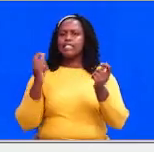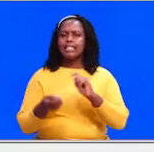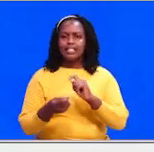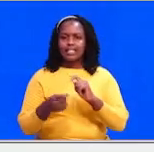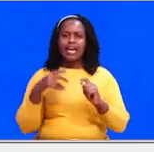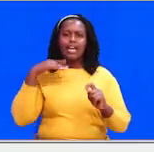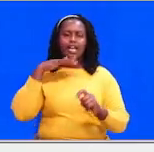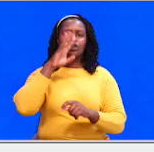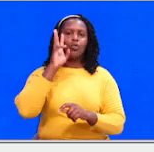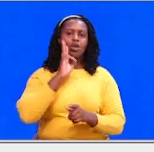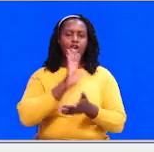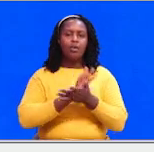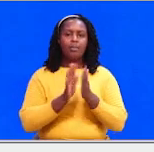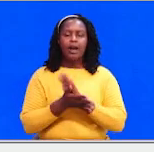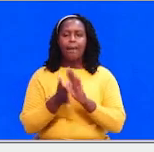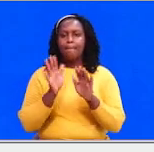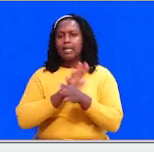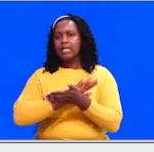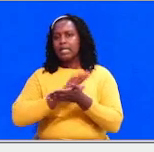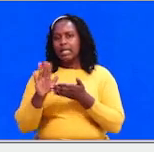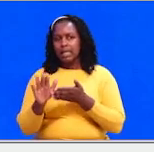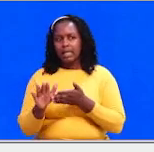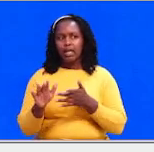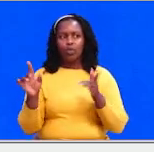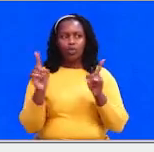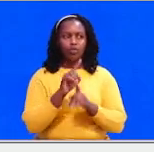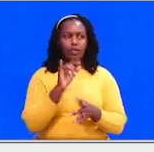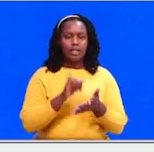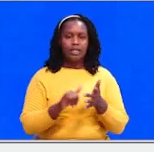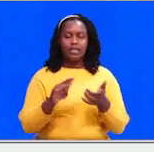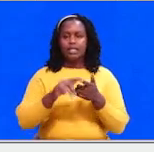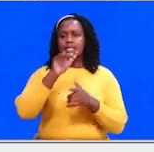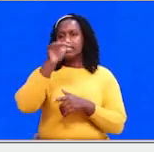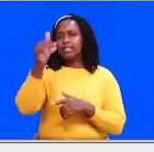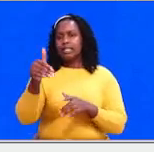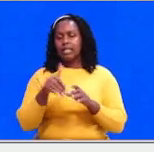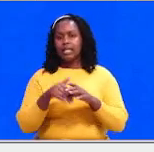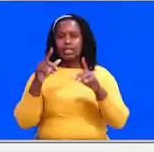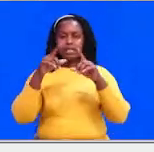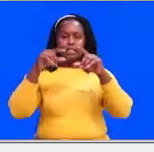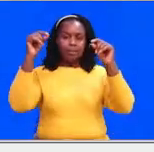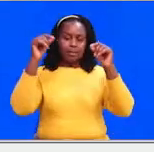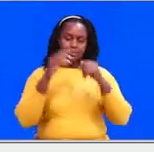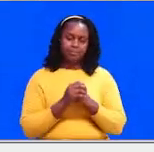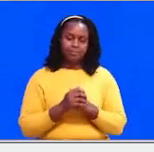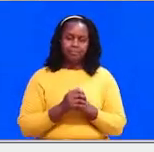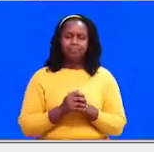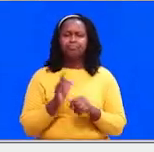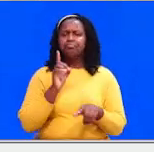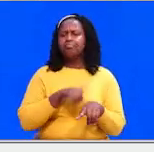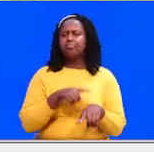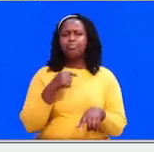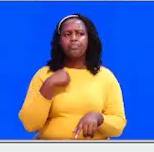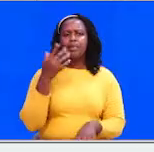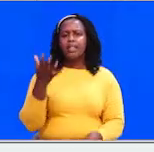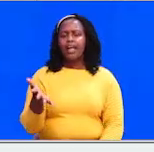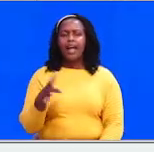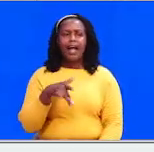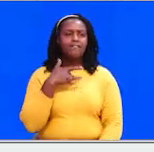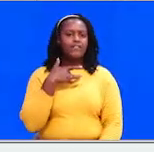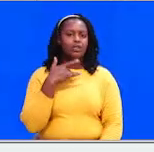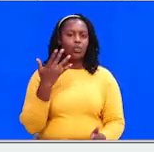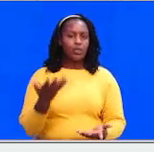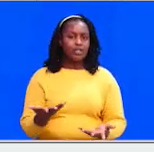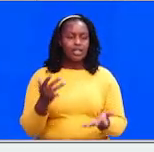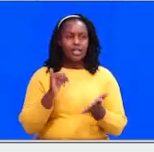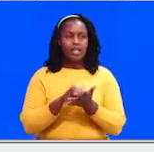while relaxing at one of the beautiful parks in Hanover City in Germany. Mm-hmm. And so while there, I felt the thing that I've